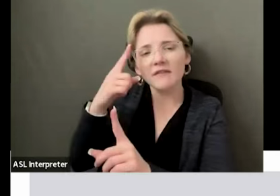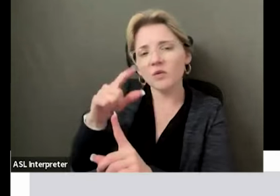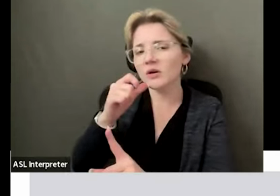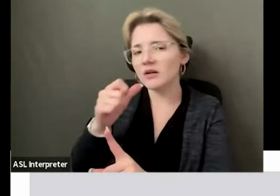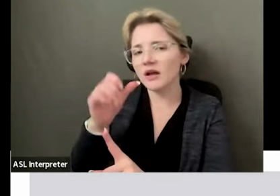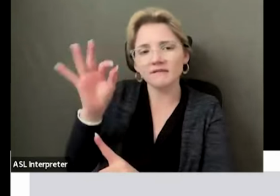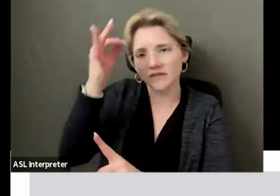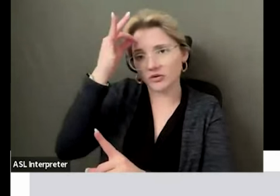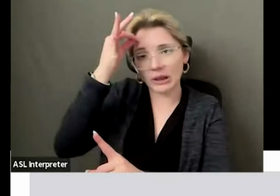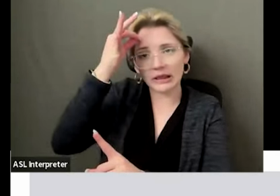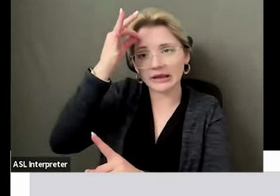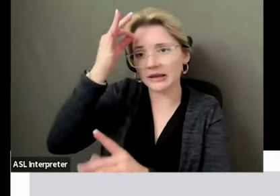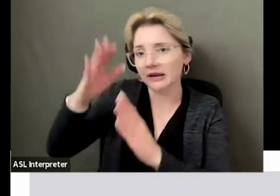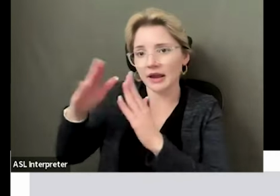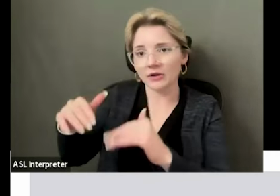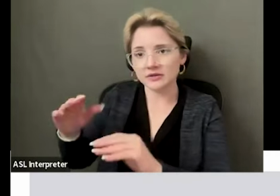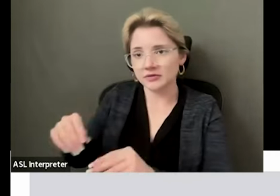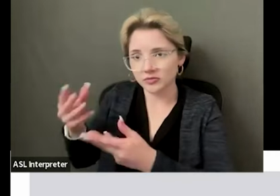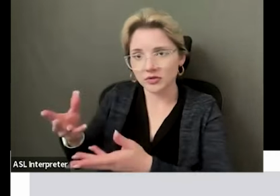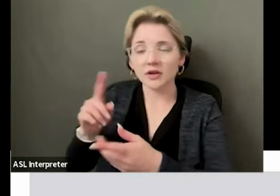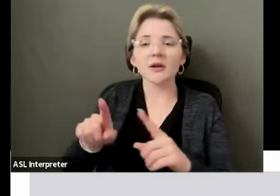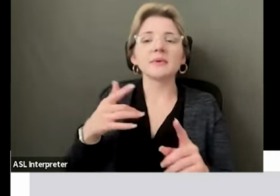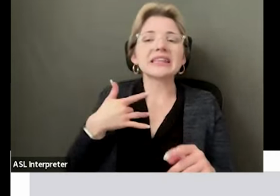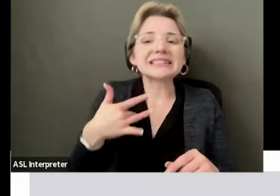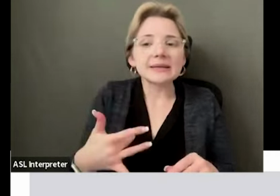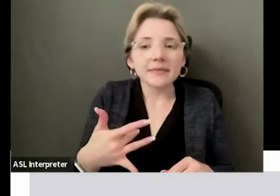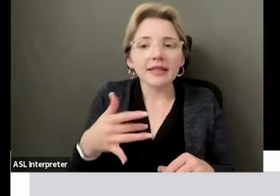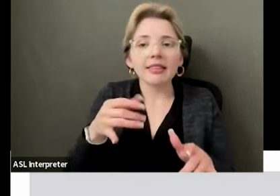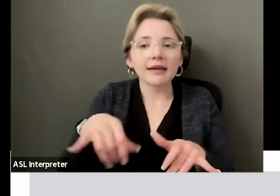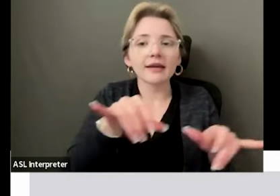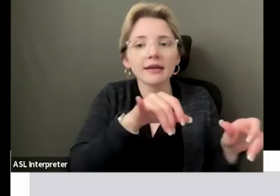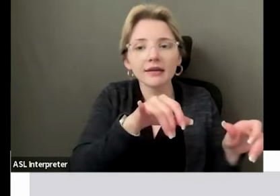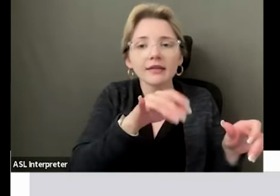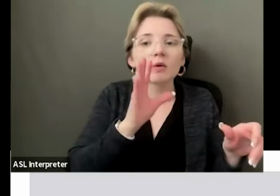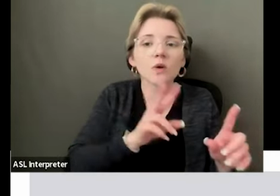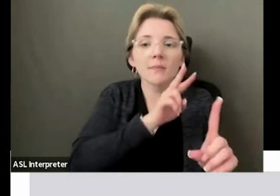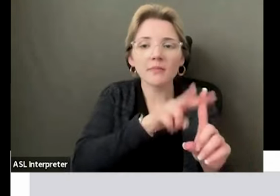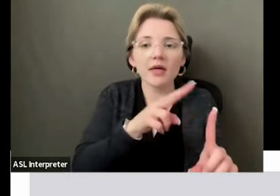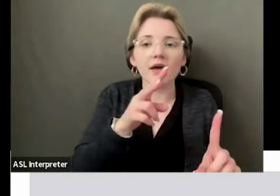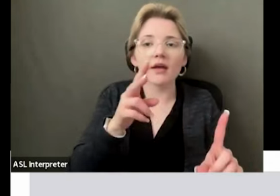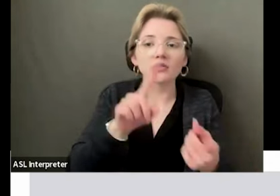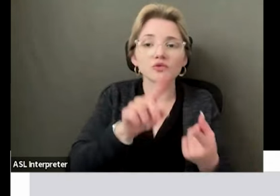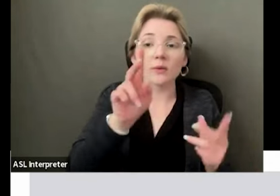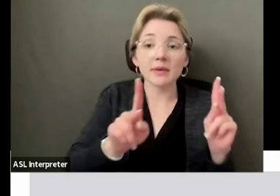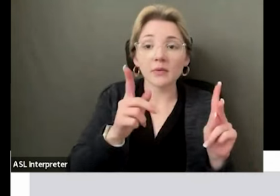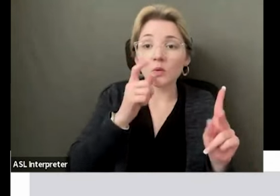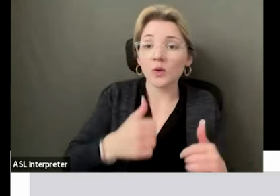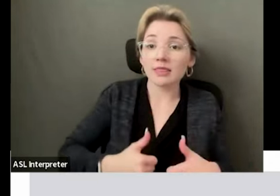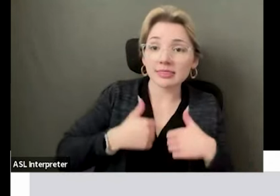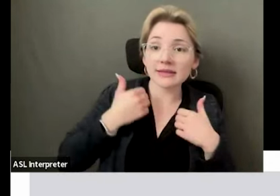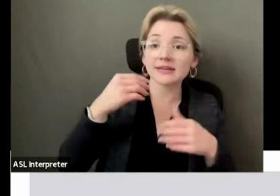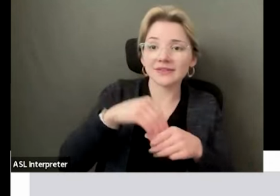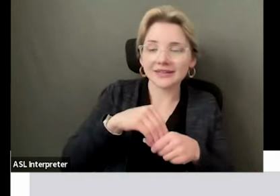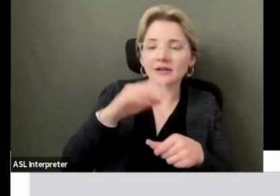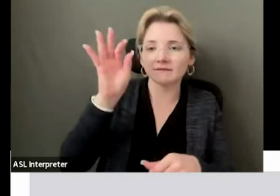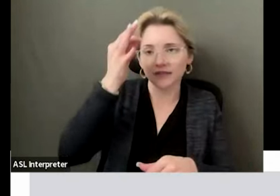rare cases, but generally they apply to people applying for or living in federally